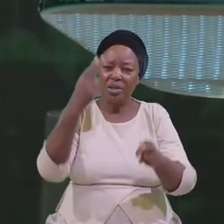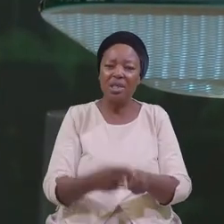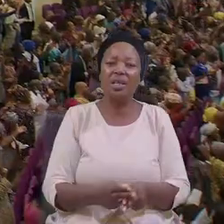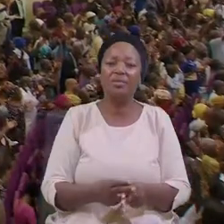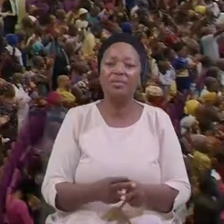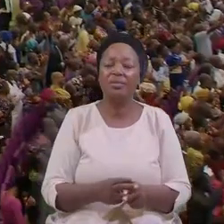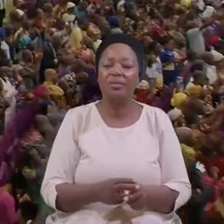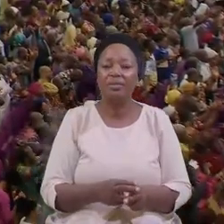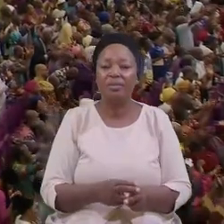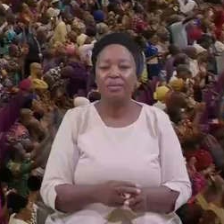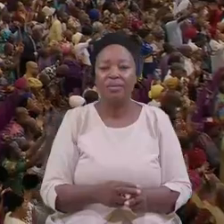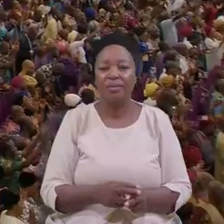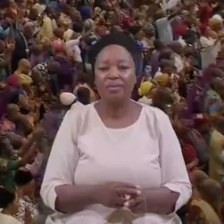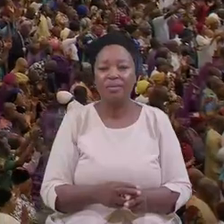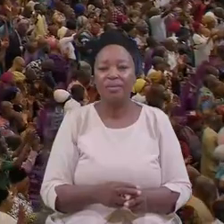name.